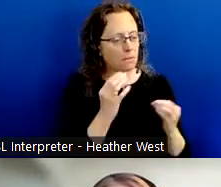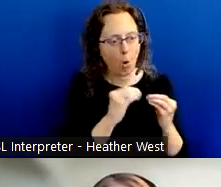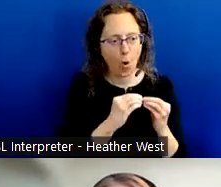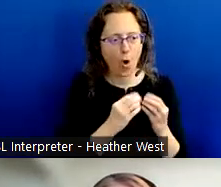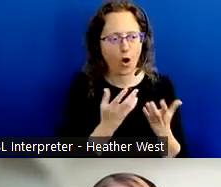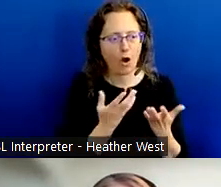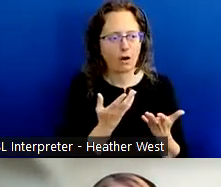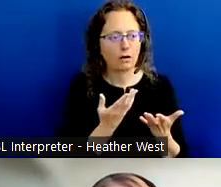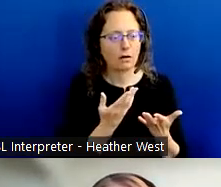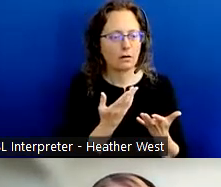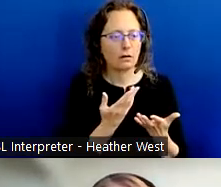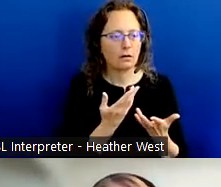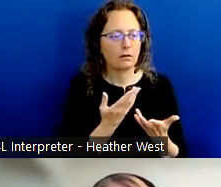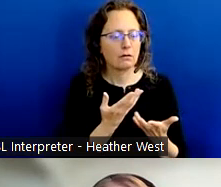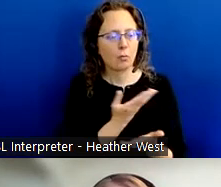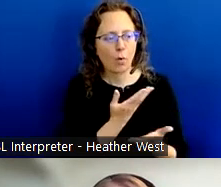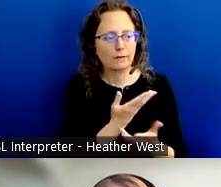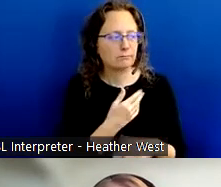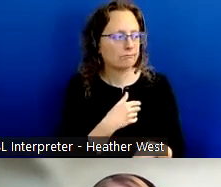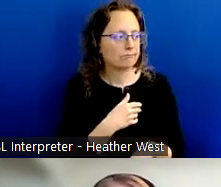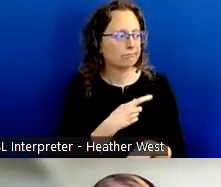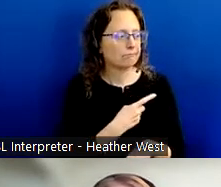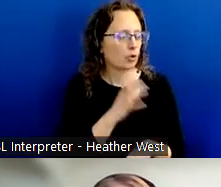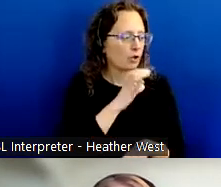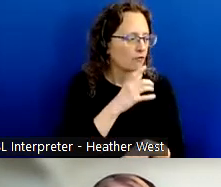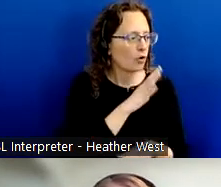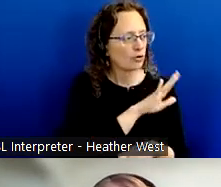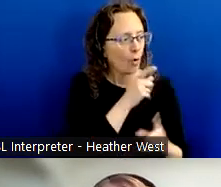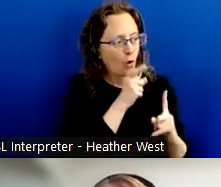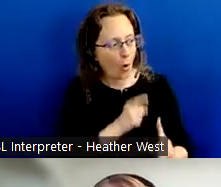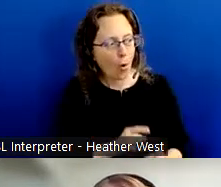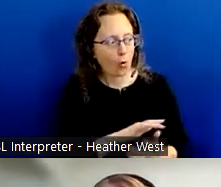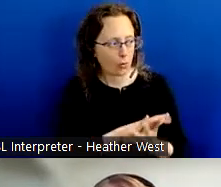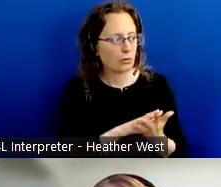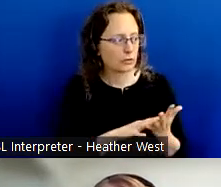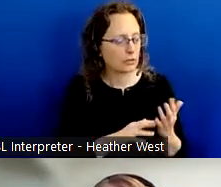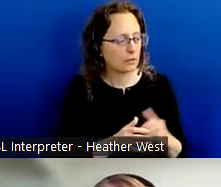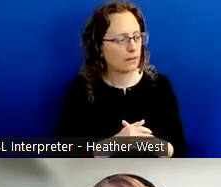you're looking for in sort of your goals with the project.